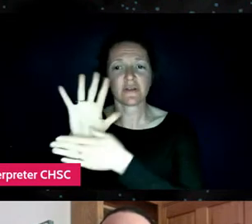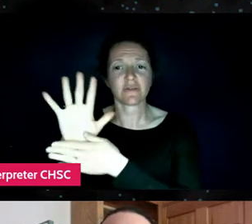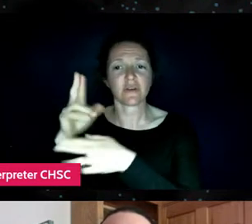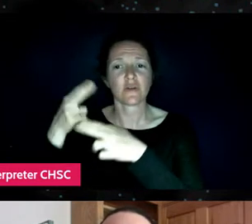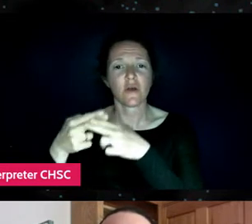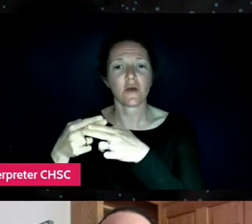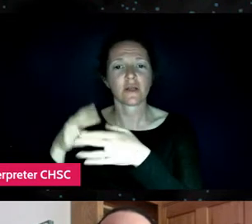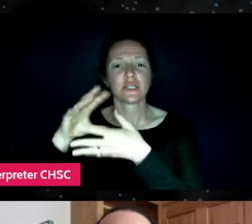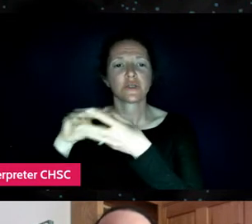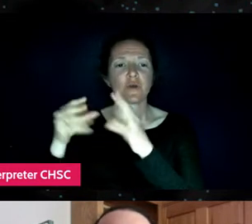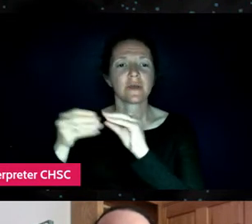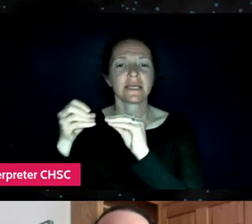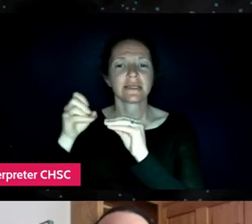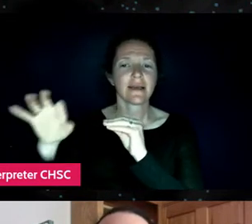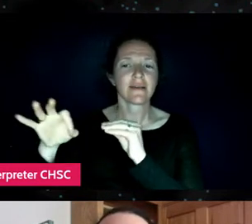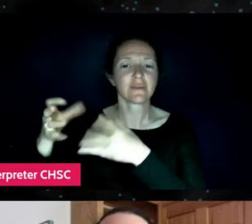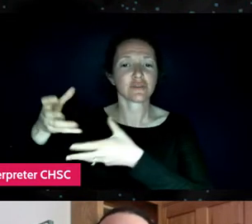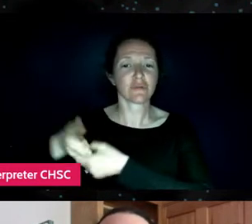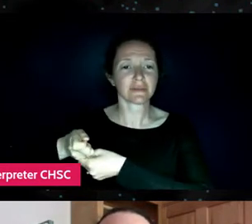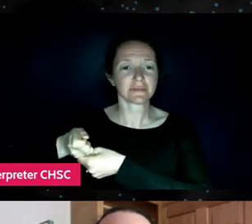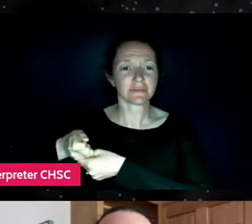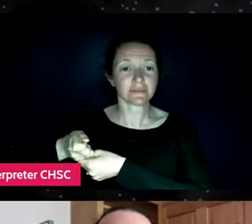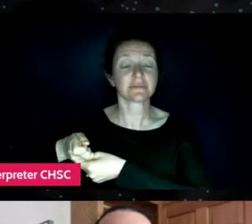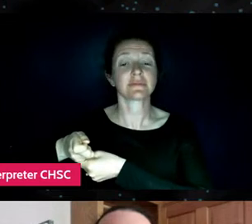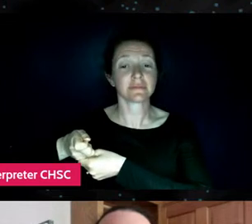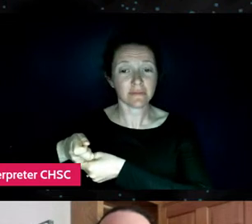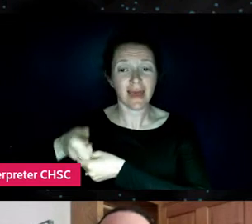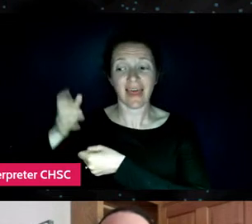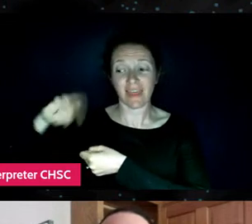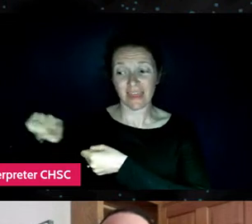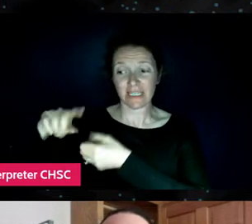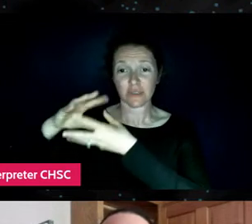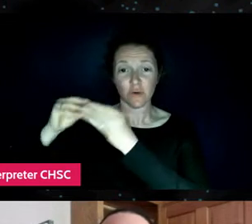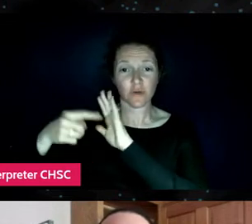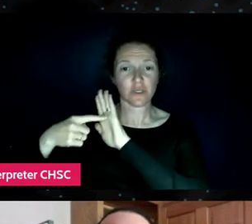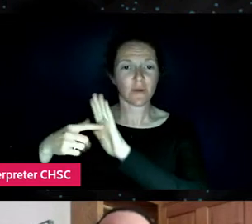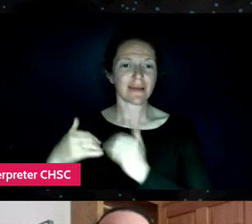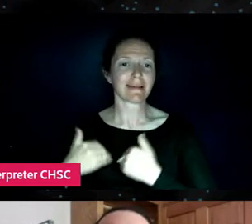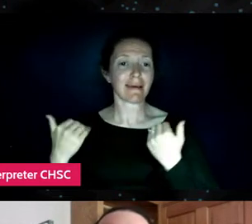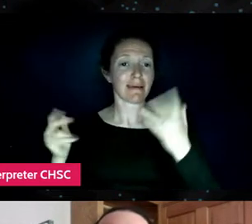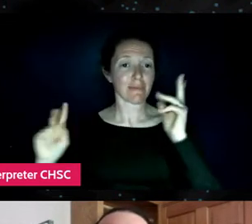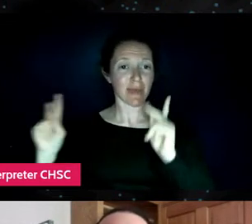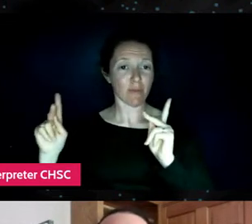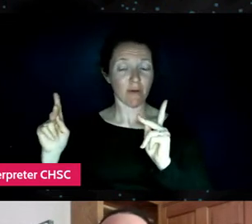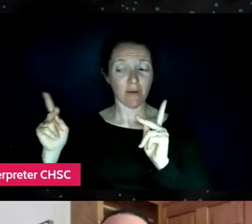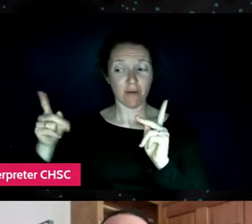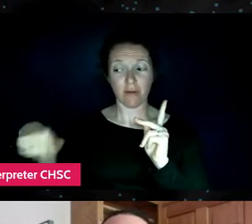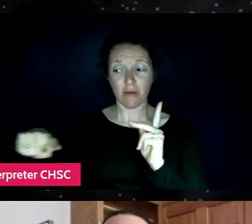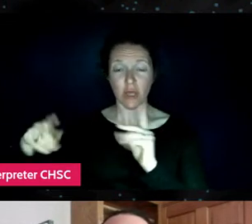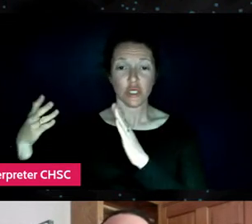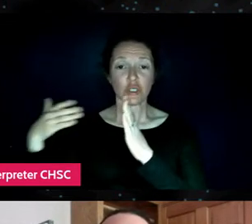Trust, and they featured young people who were suing their state governments,